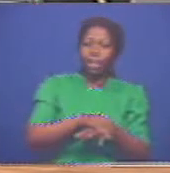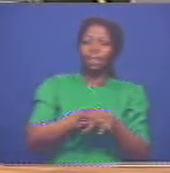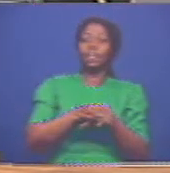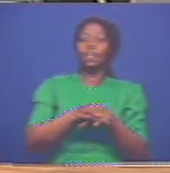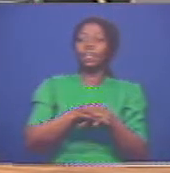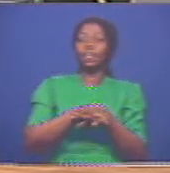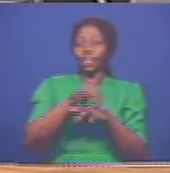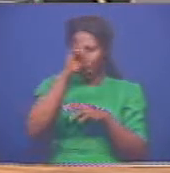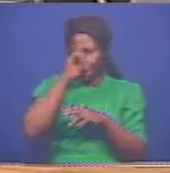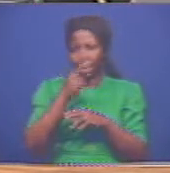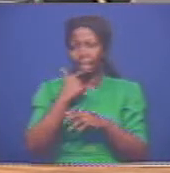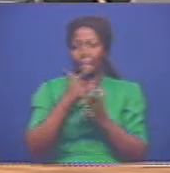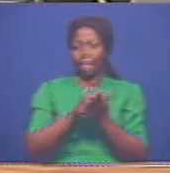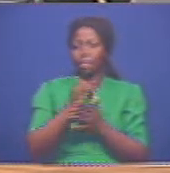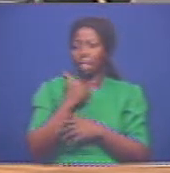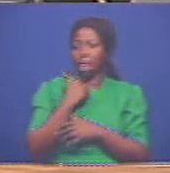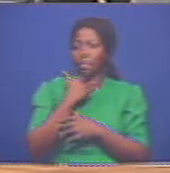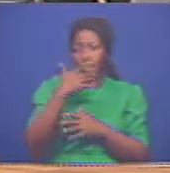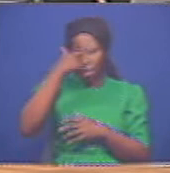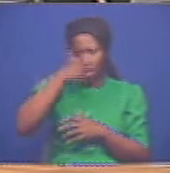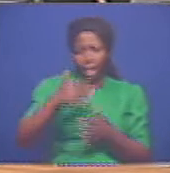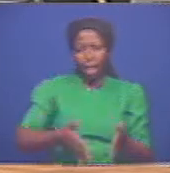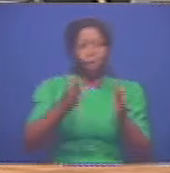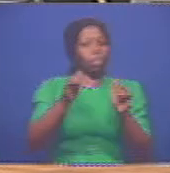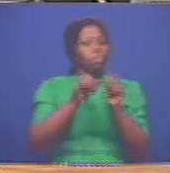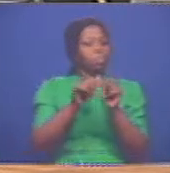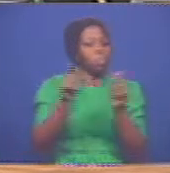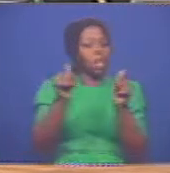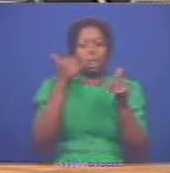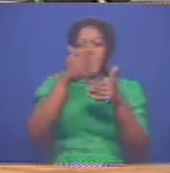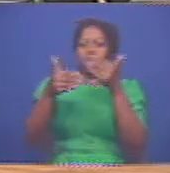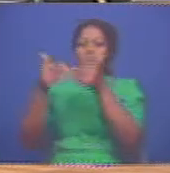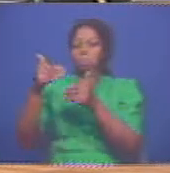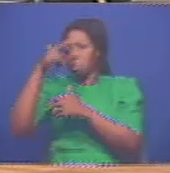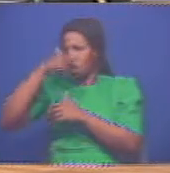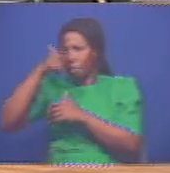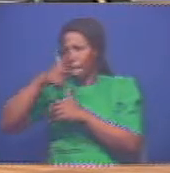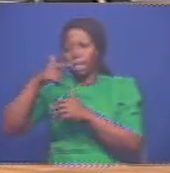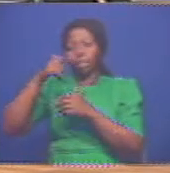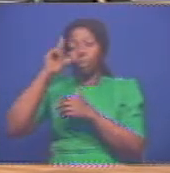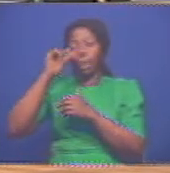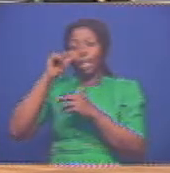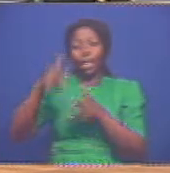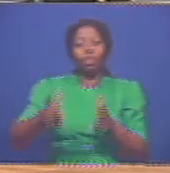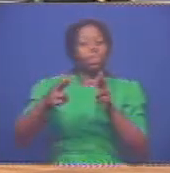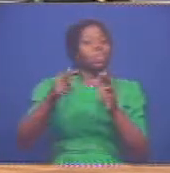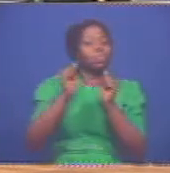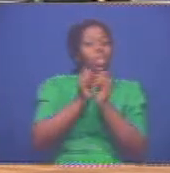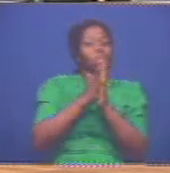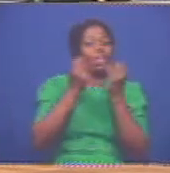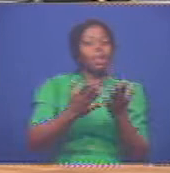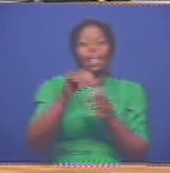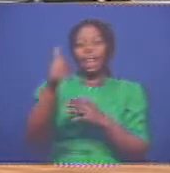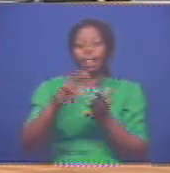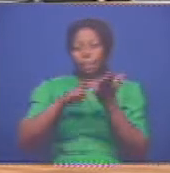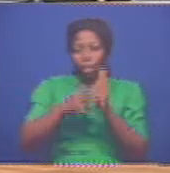is, we have the Karod, which was well done. Mombasa Road is being done and many other projects. This is what exactly we need to do in terms